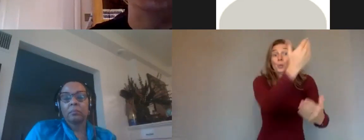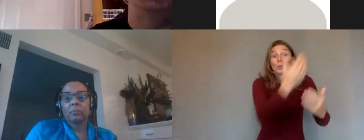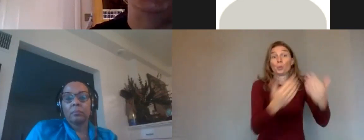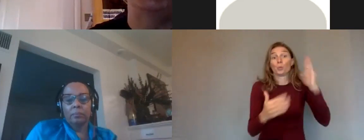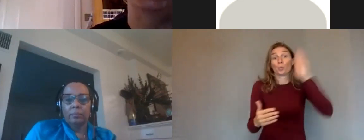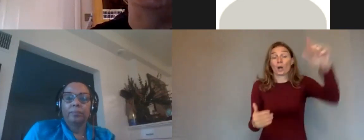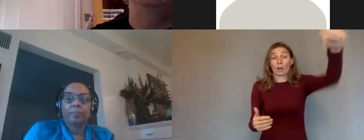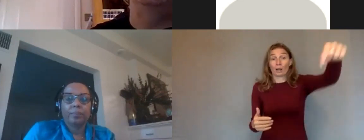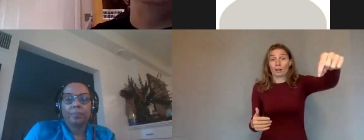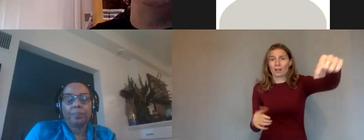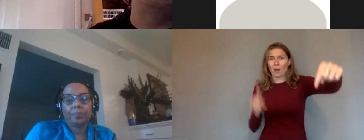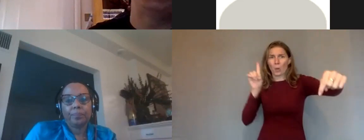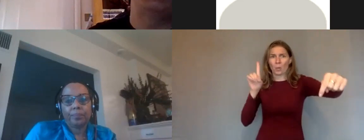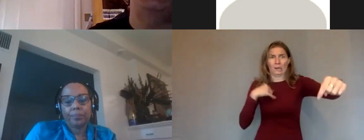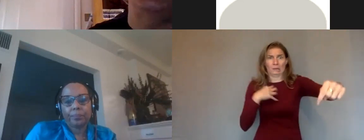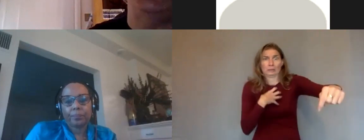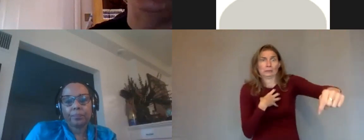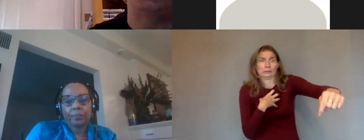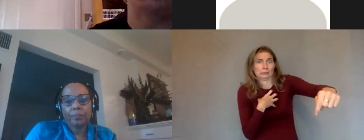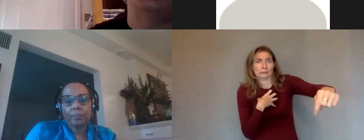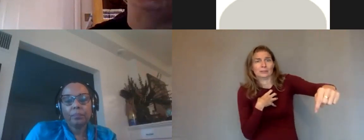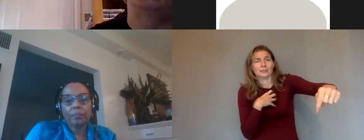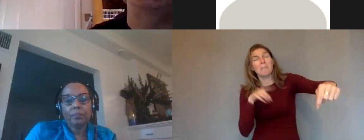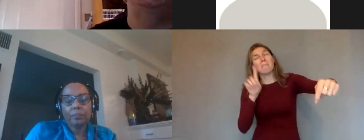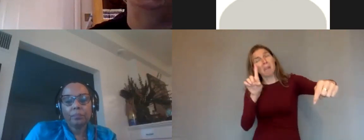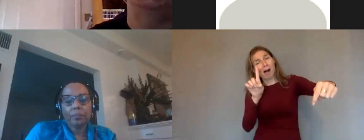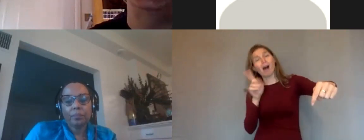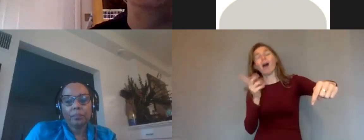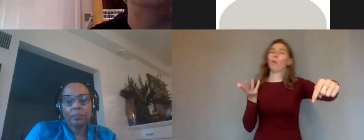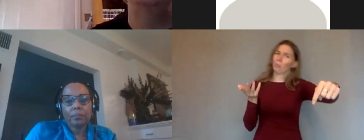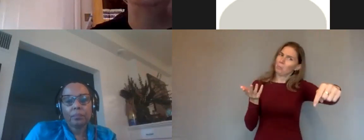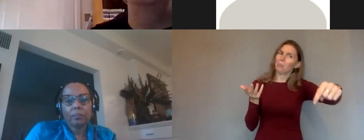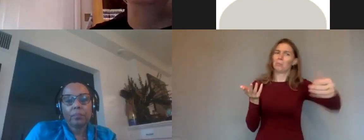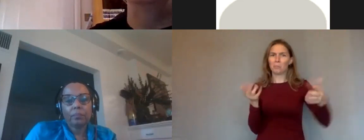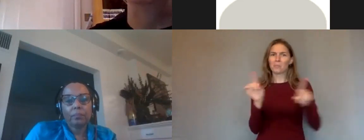frightening, on another, potentially gives us a lot of opportunity.